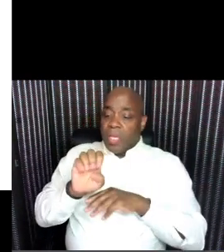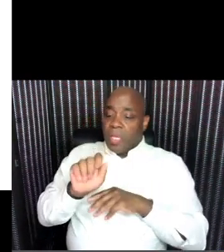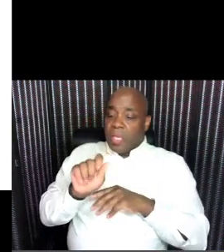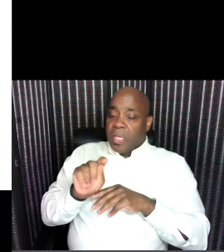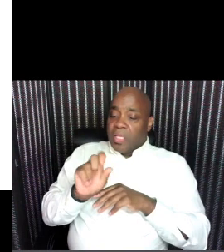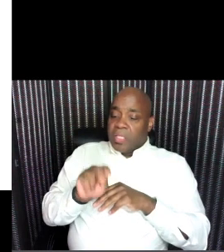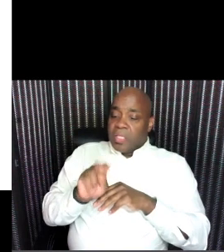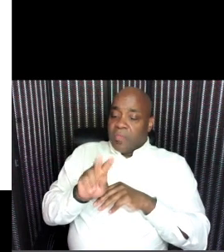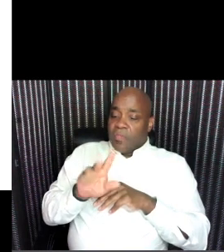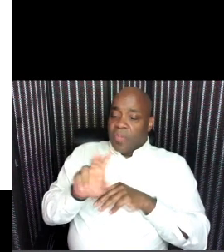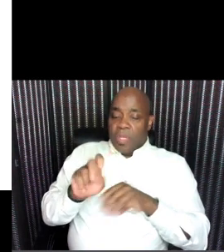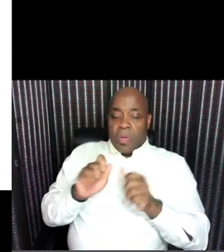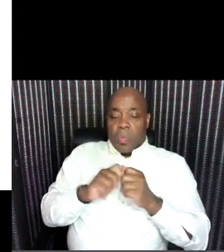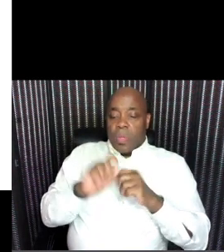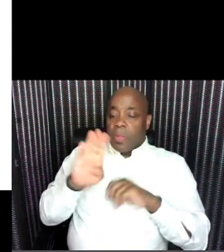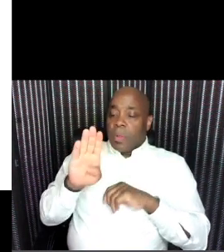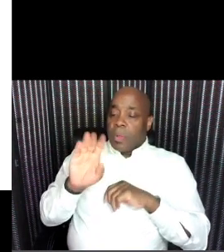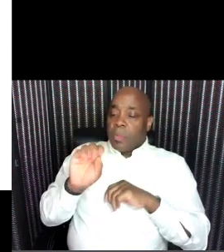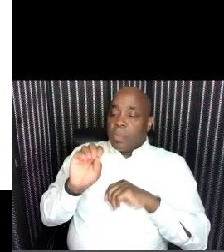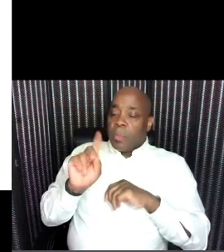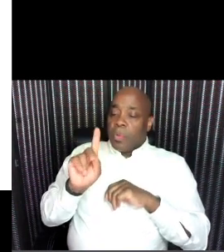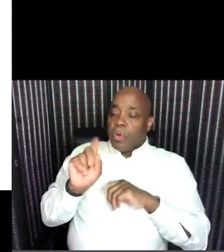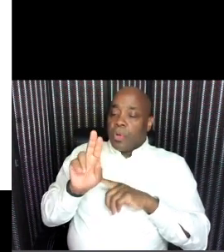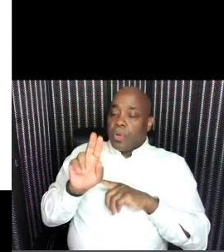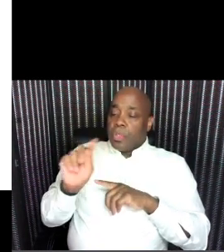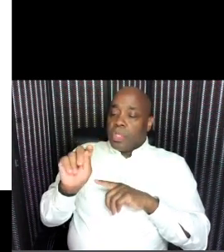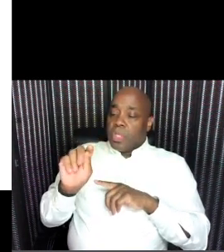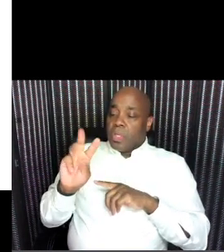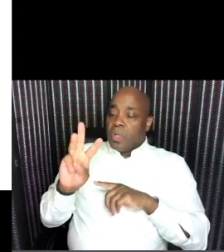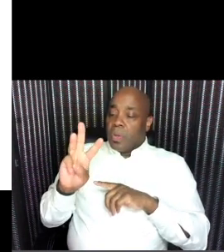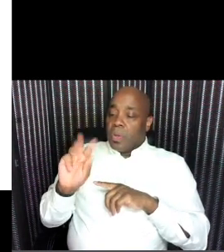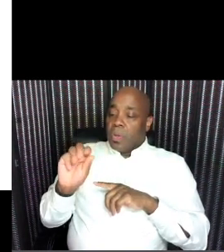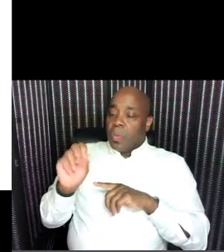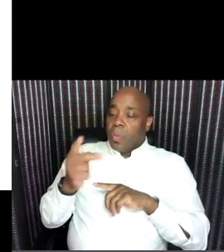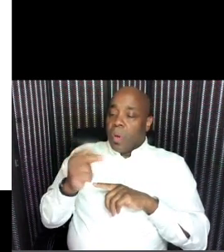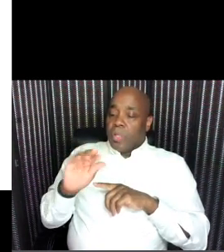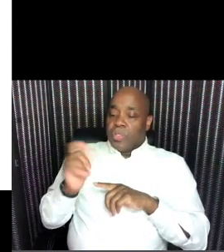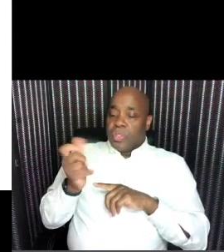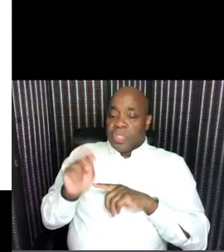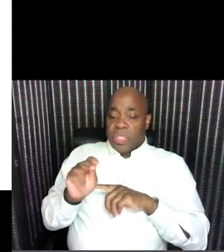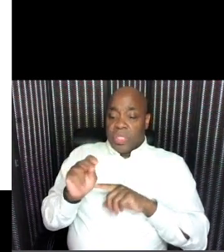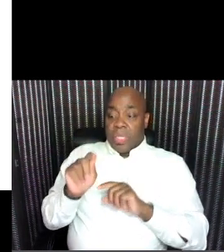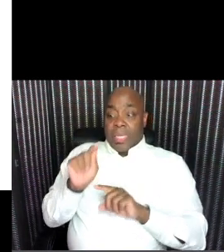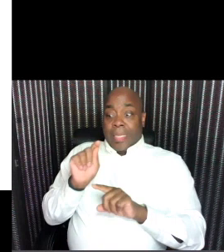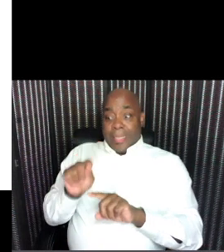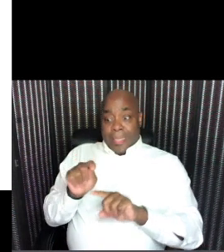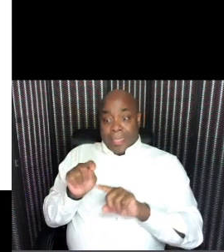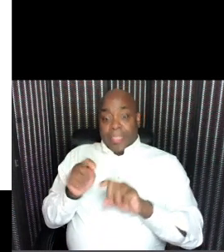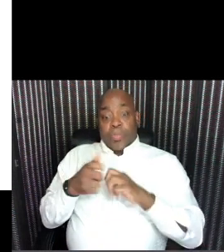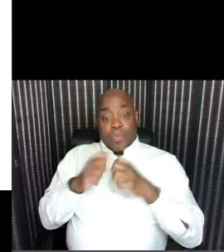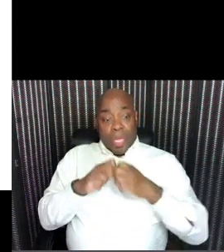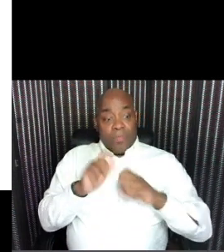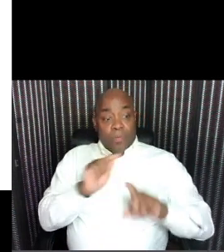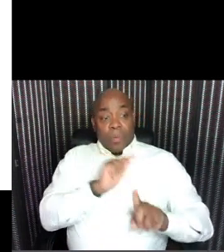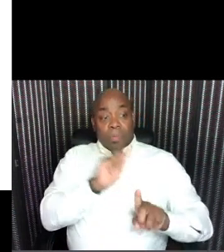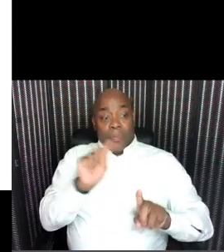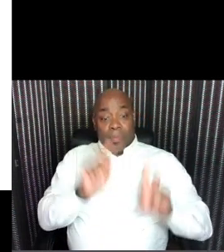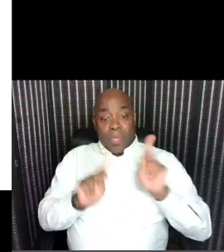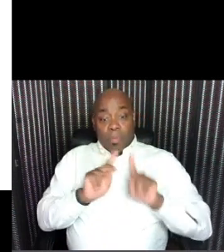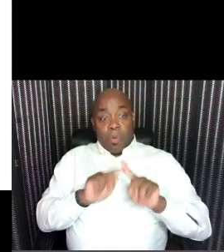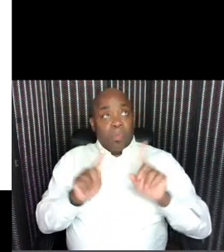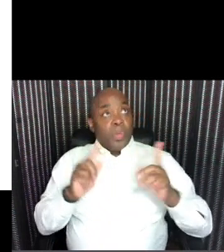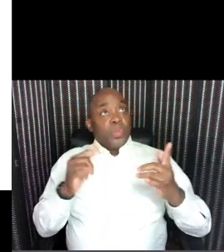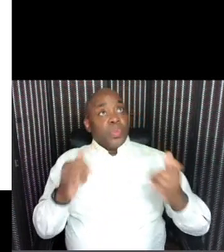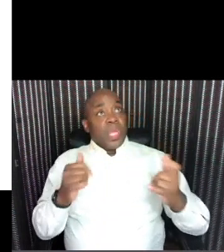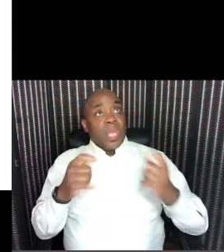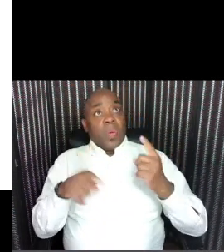Booker T. Washington. And while Washington himself is a problematic figure for a number of people, even today, when I talk to